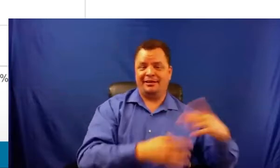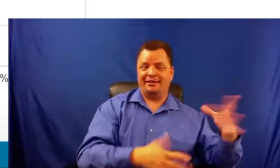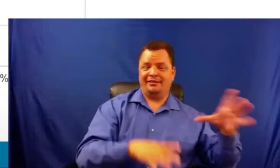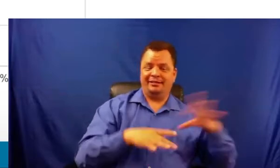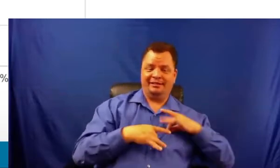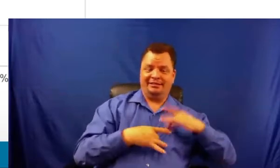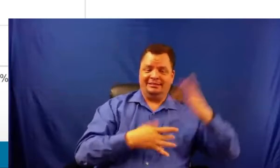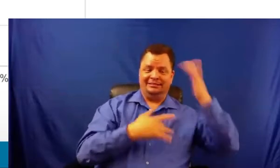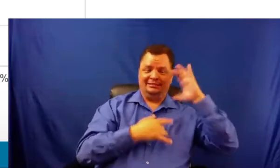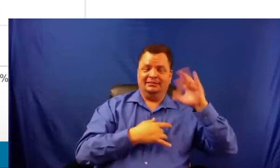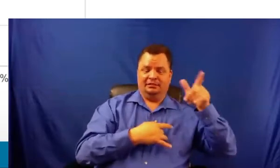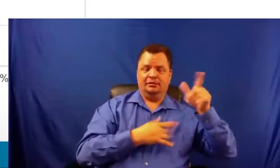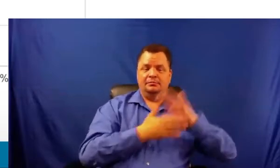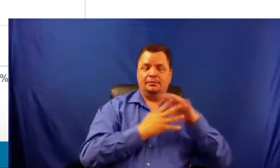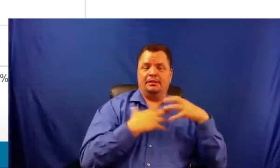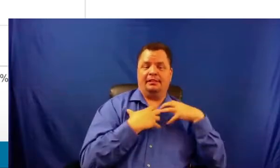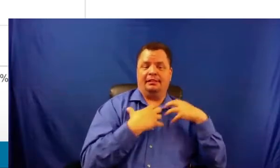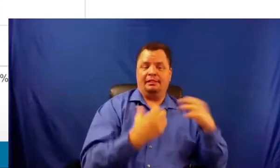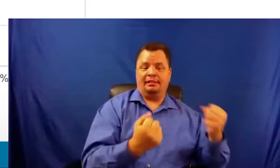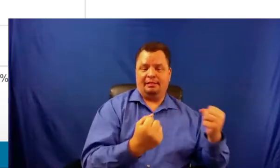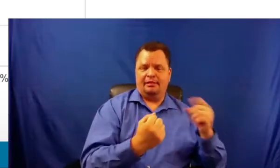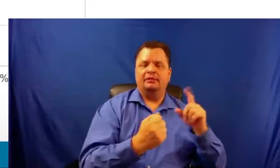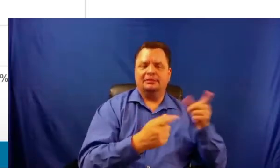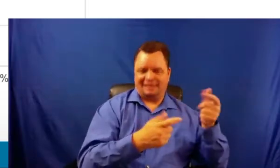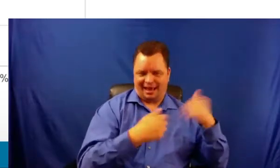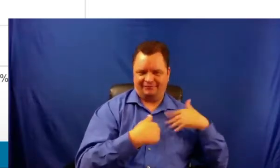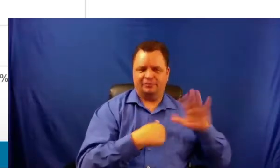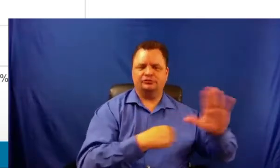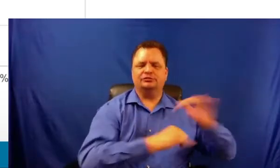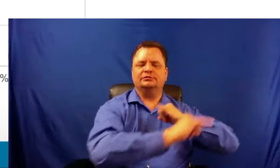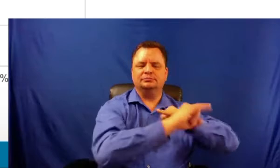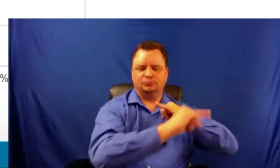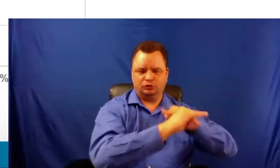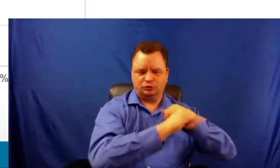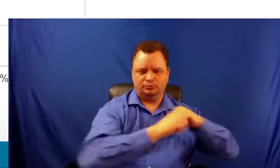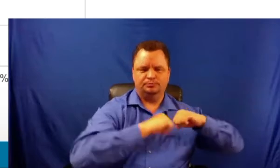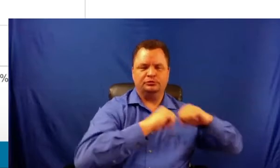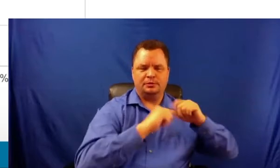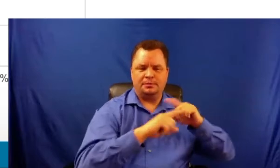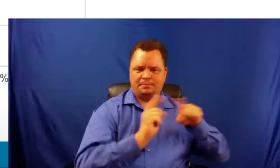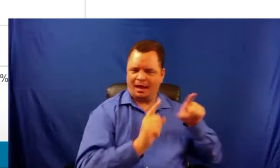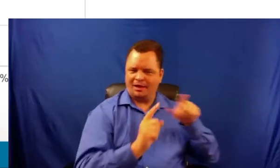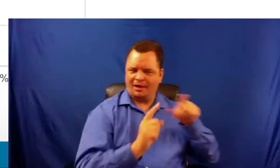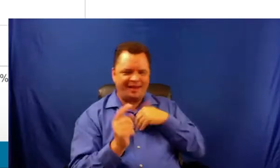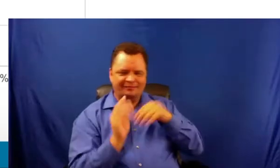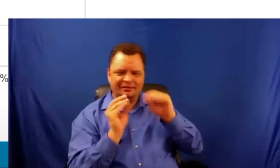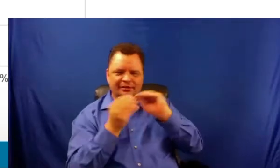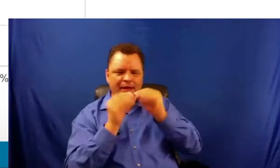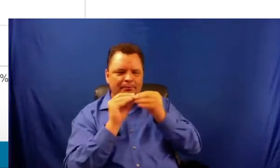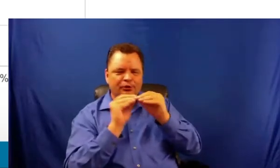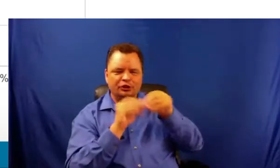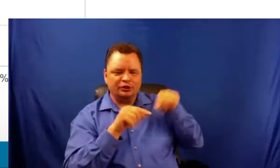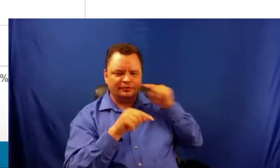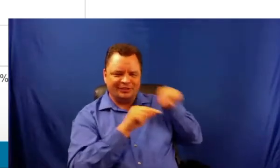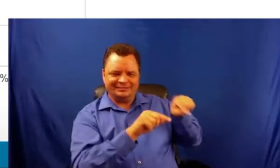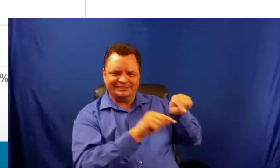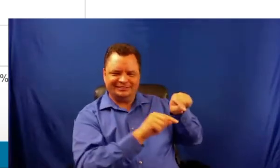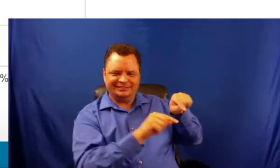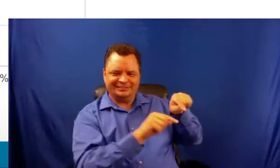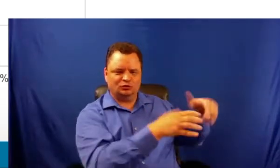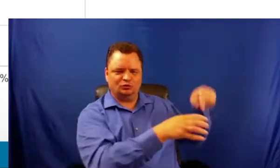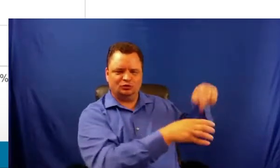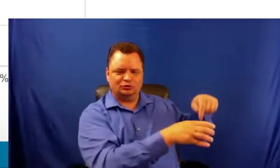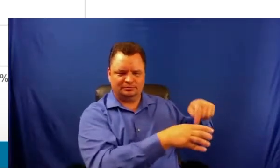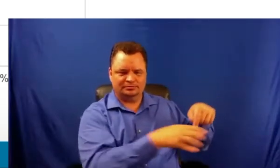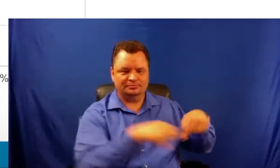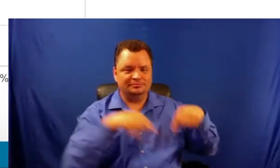which we're not capturing, in this data set. So it's very possible that El Paso County, by virtue of the combination of those two